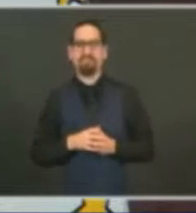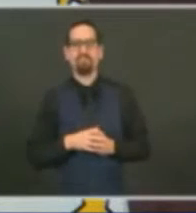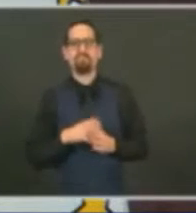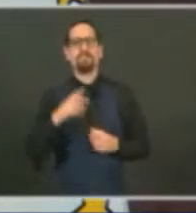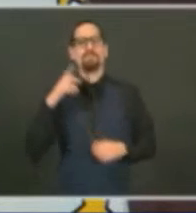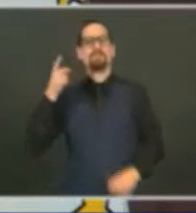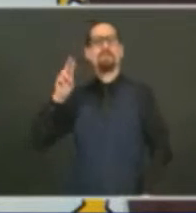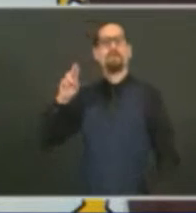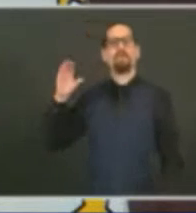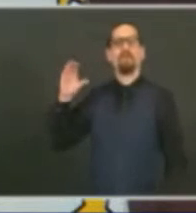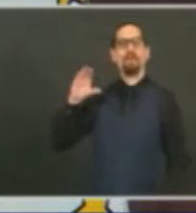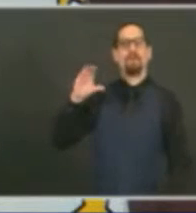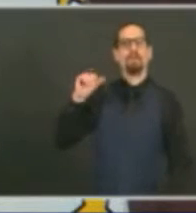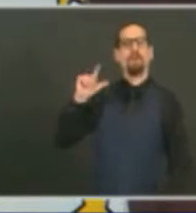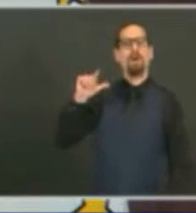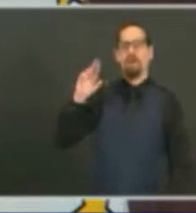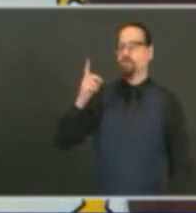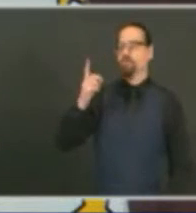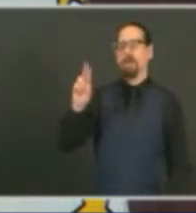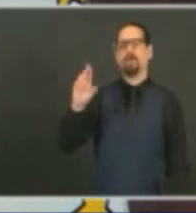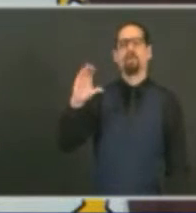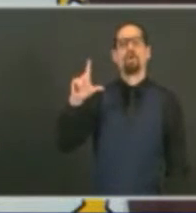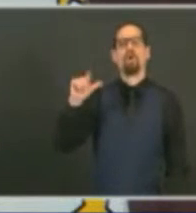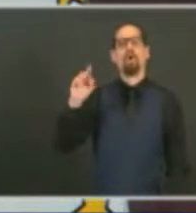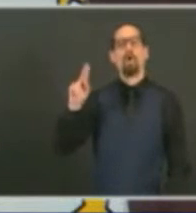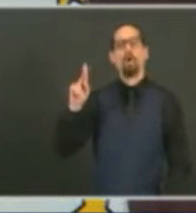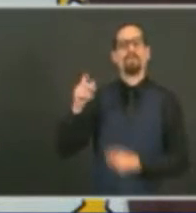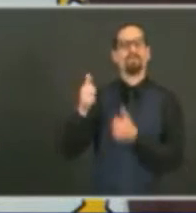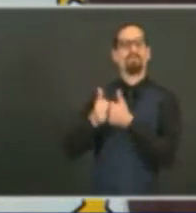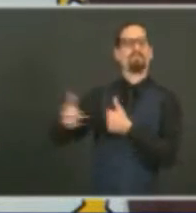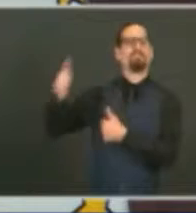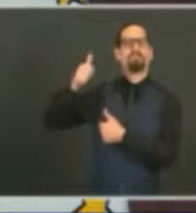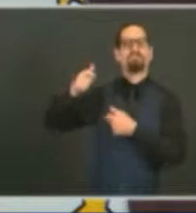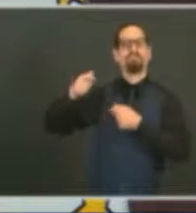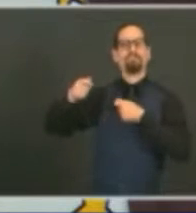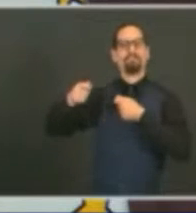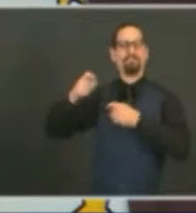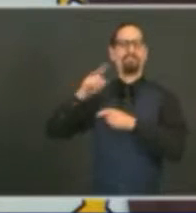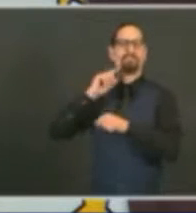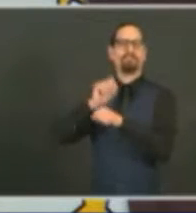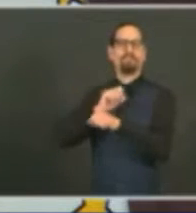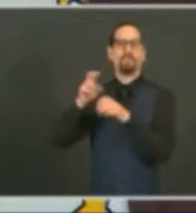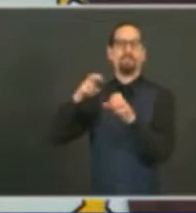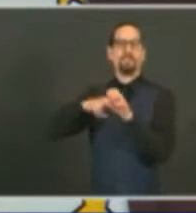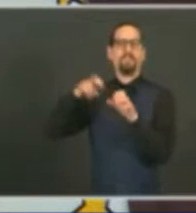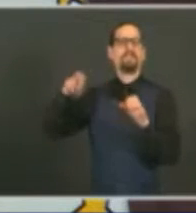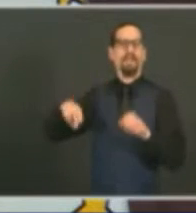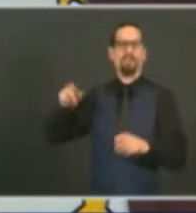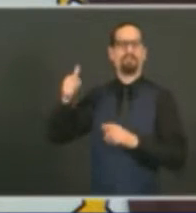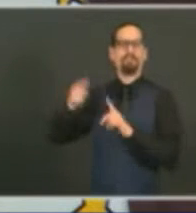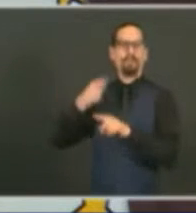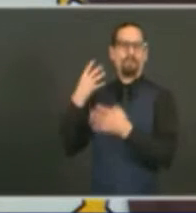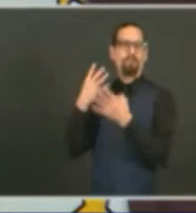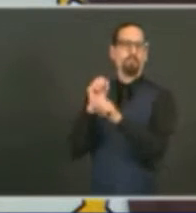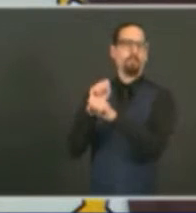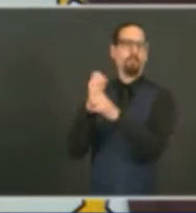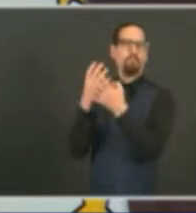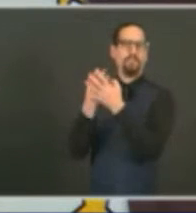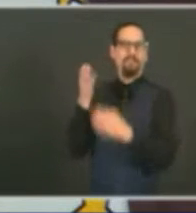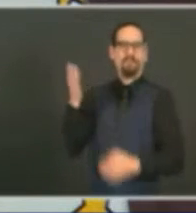resign. I would like to say I'm sad to see her go. She's fantastic. It's a really tough job,